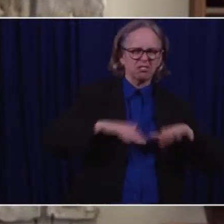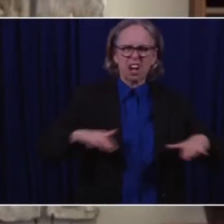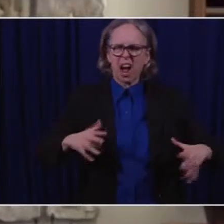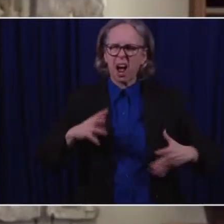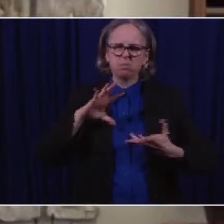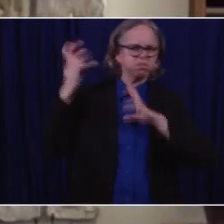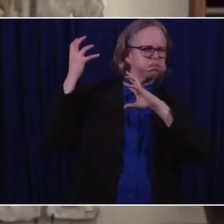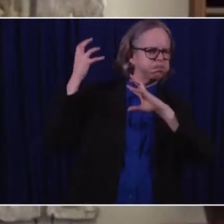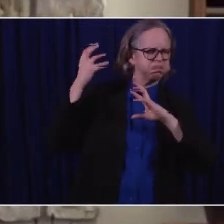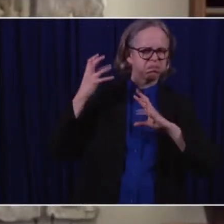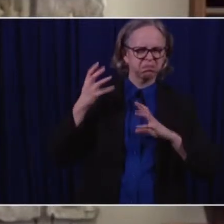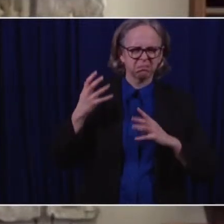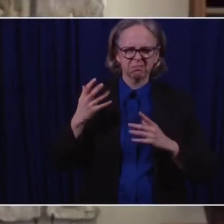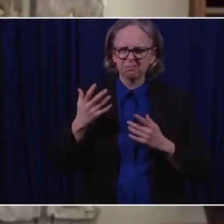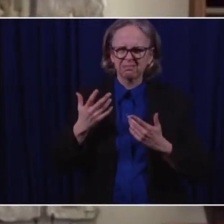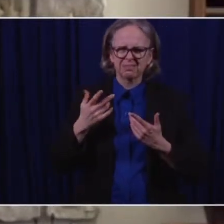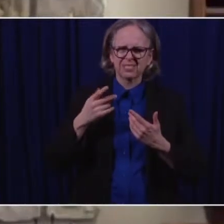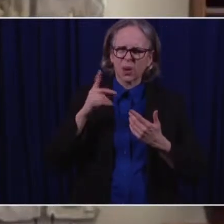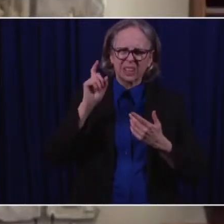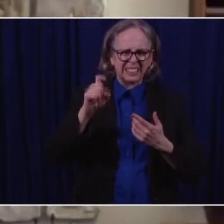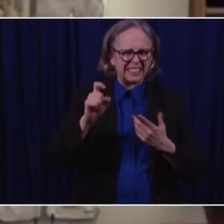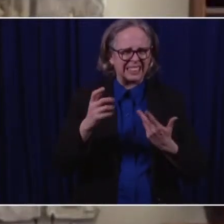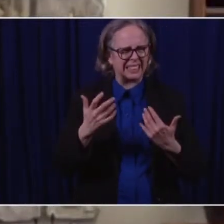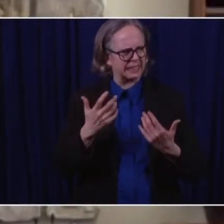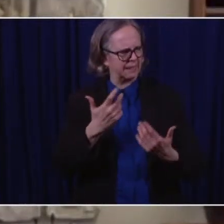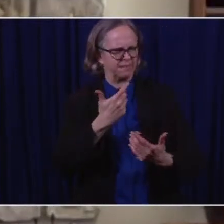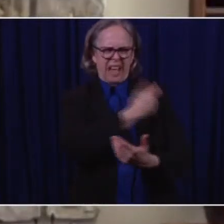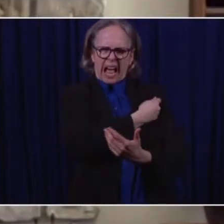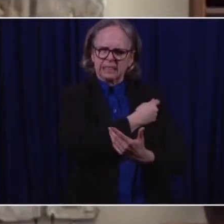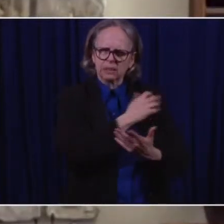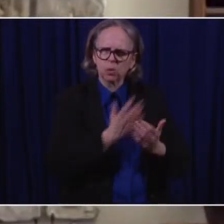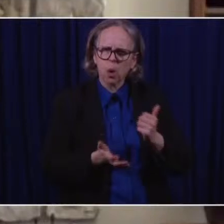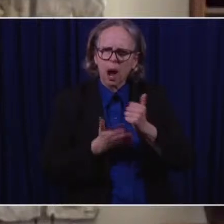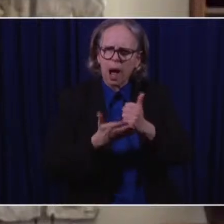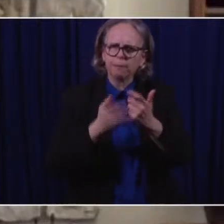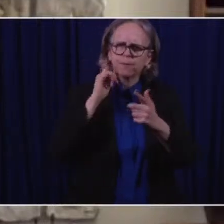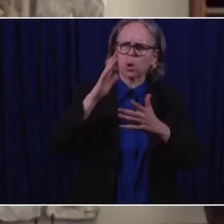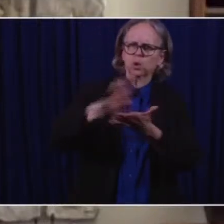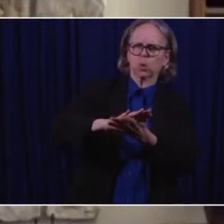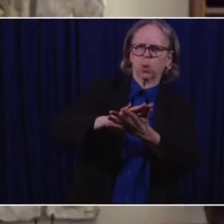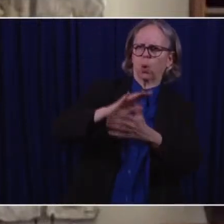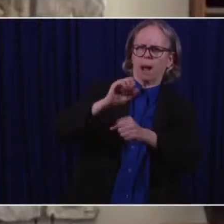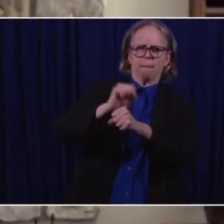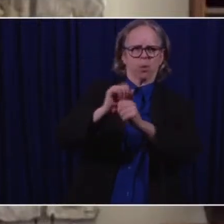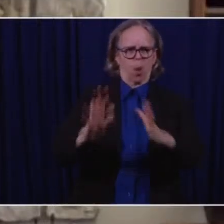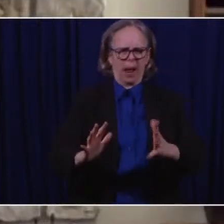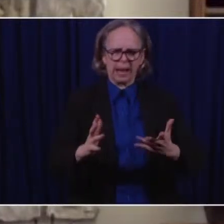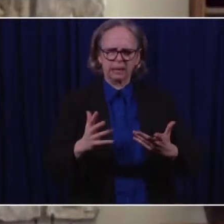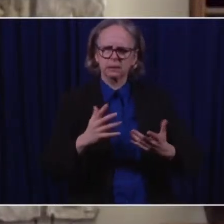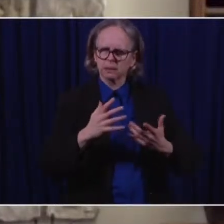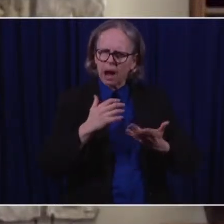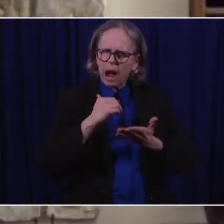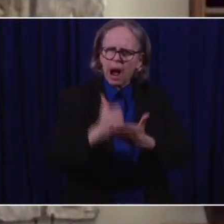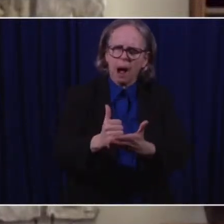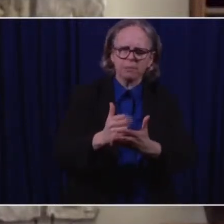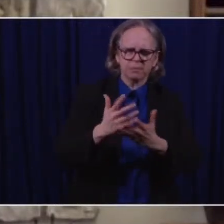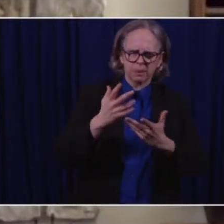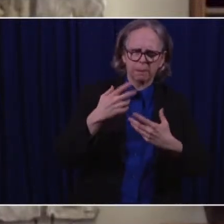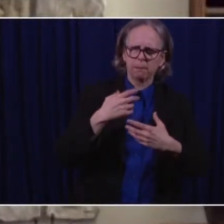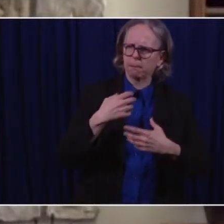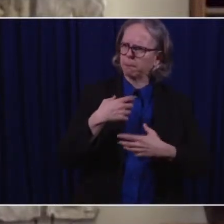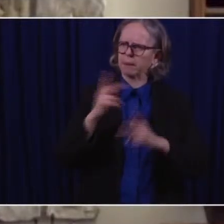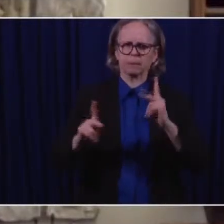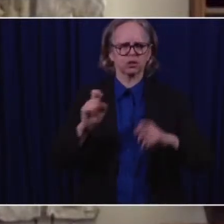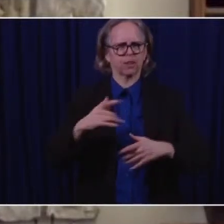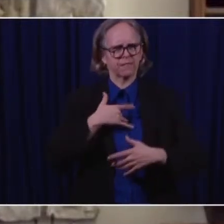I think that teachers should have good confidence, and custodians and cooks and bus drivers and anybody